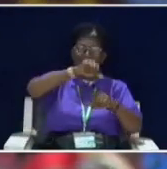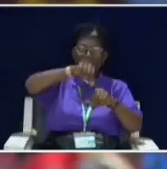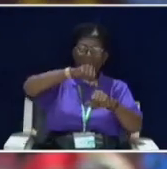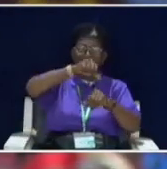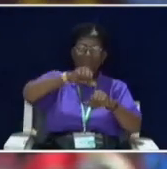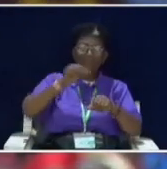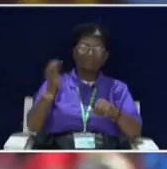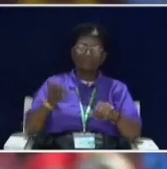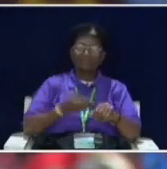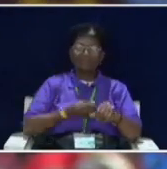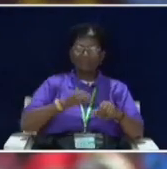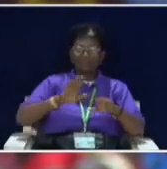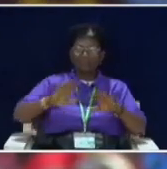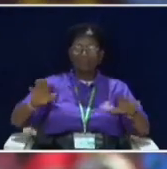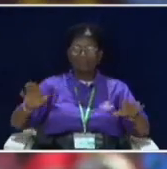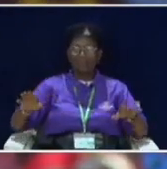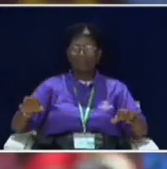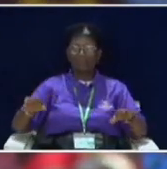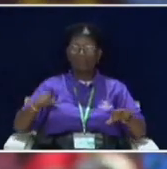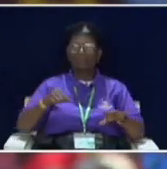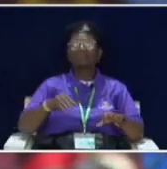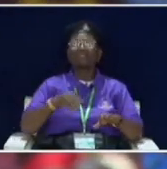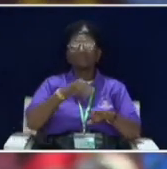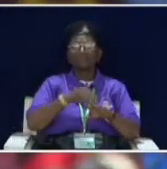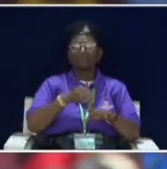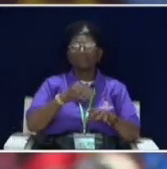least once a year,